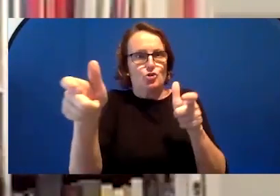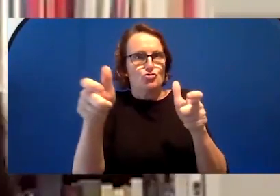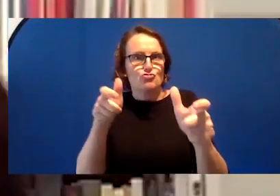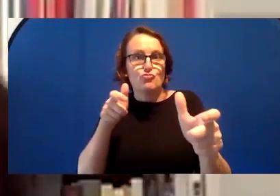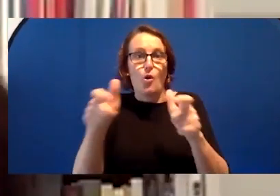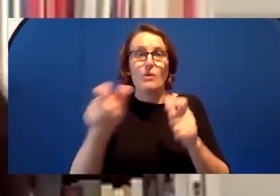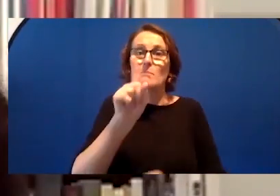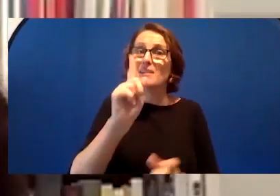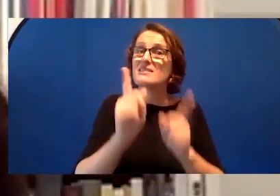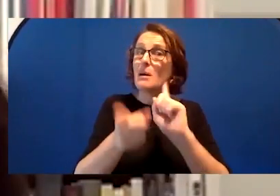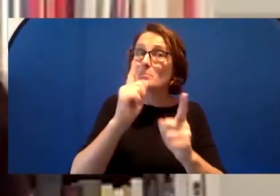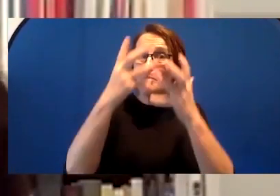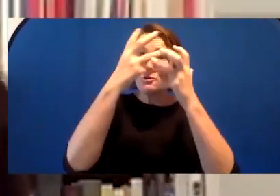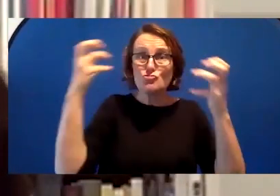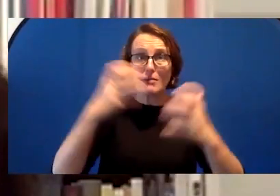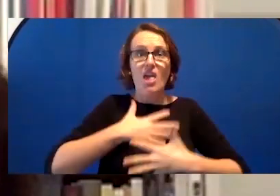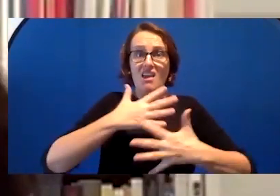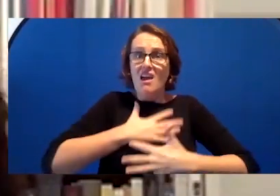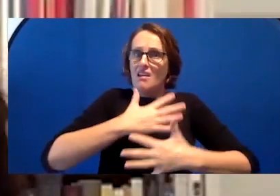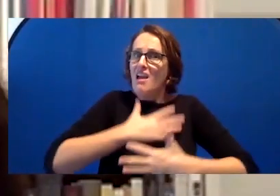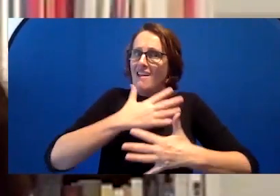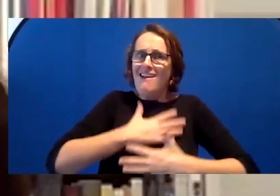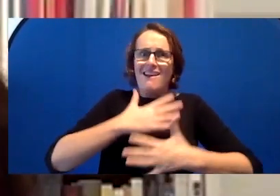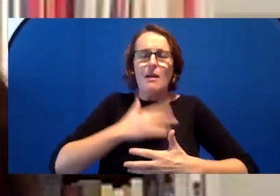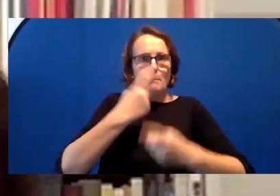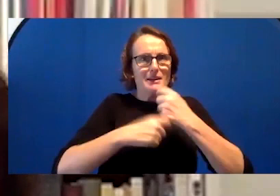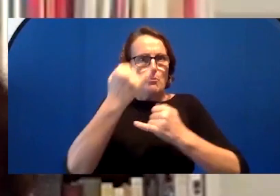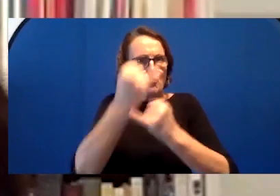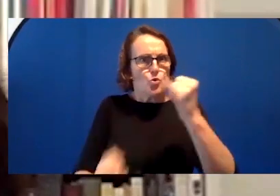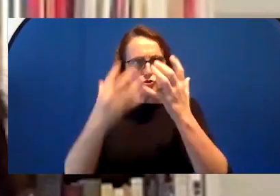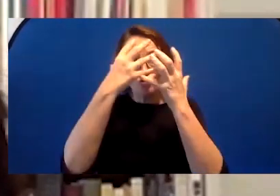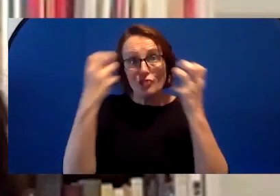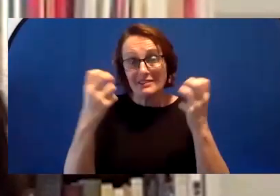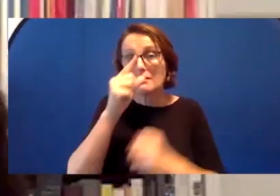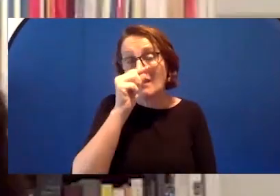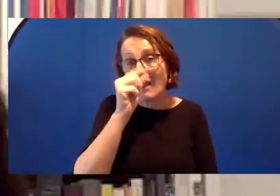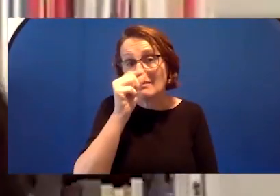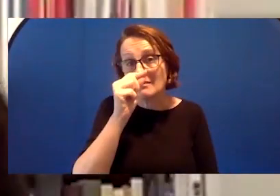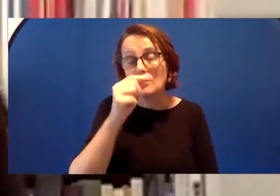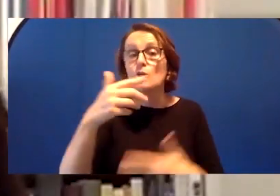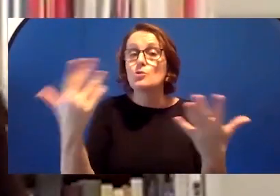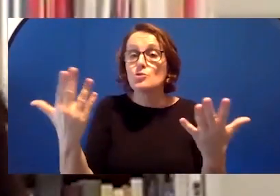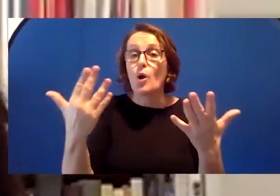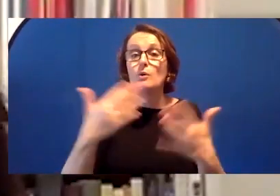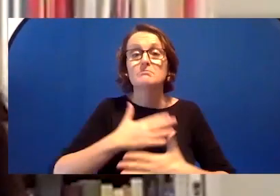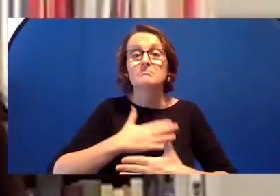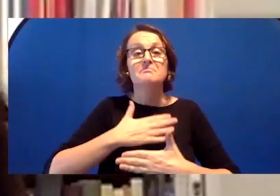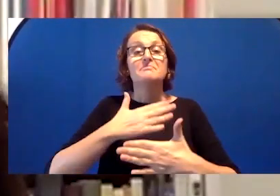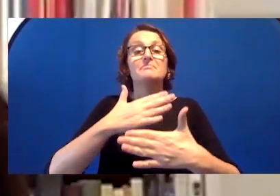take you further into a state of fight and flight as well. We're going to touch on both of those things. So long, slow